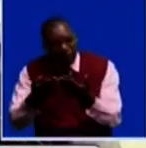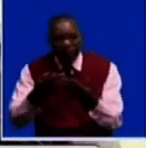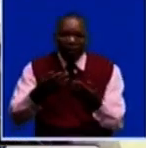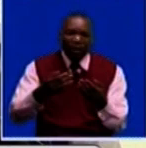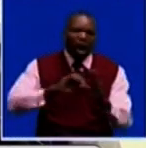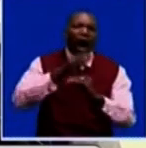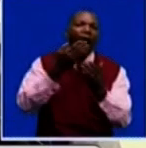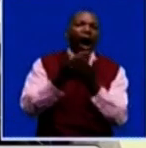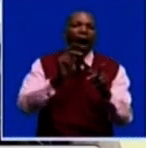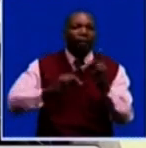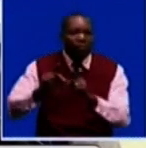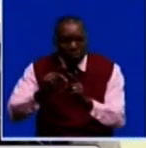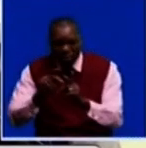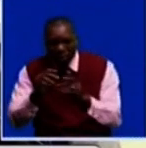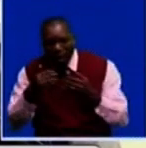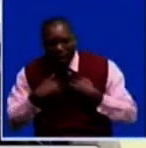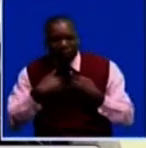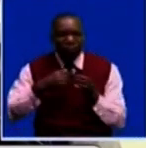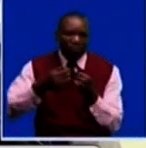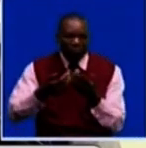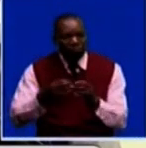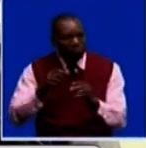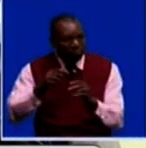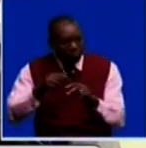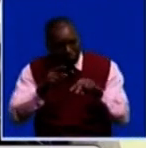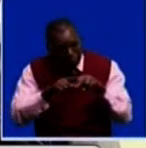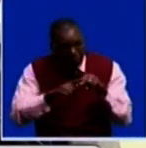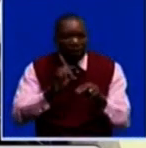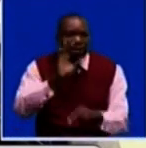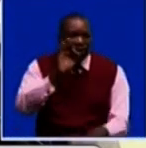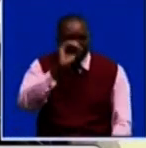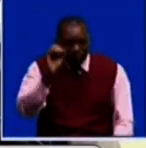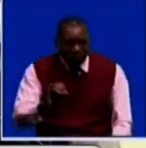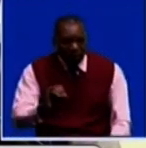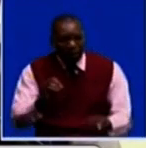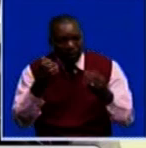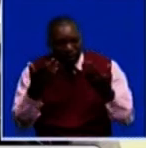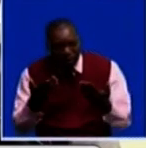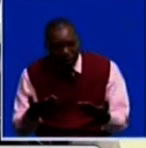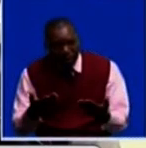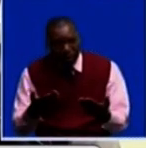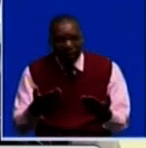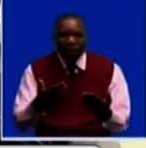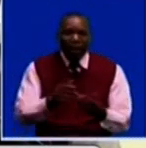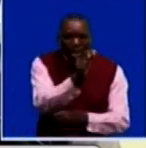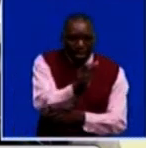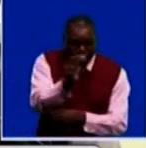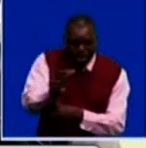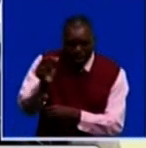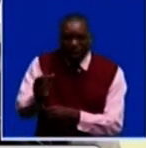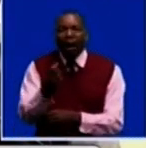of all those diagnosed with HIV, and 90% of everyone on